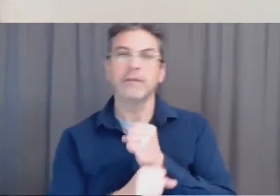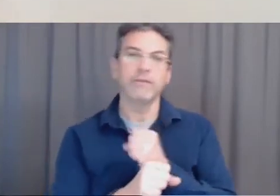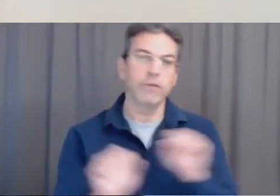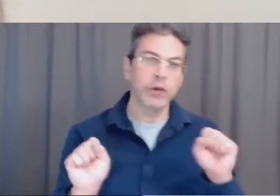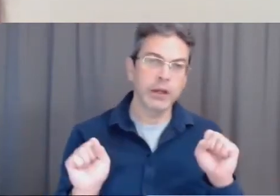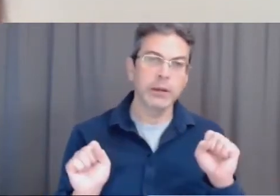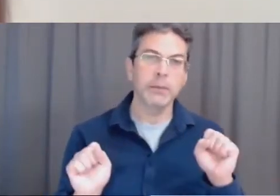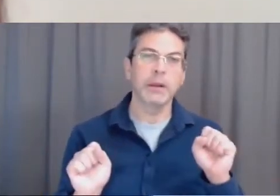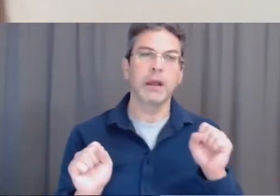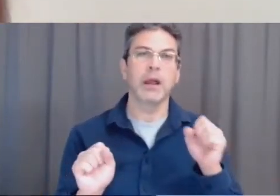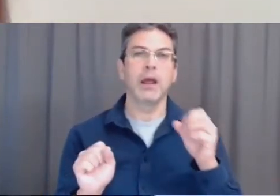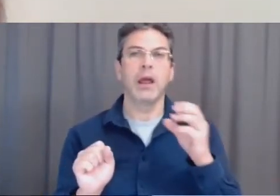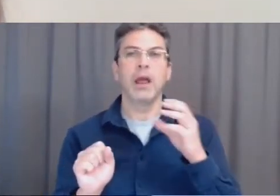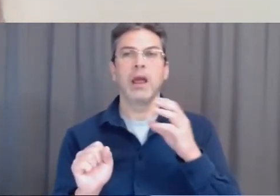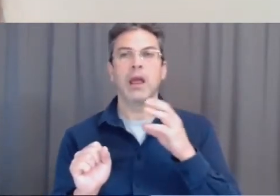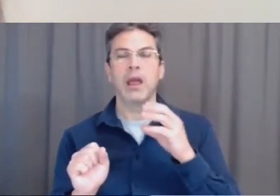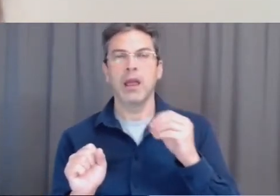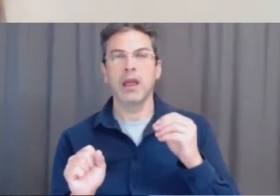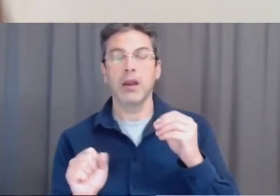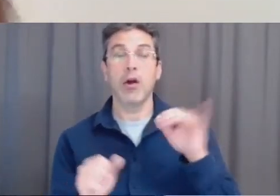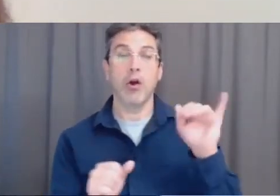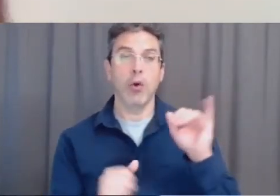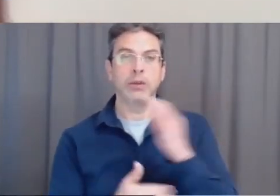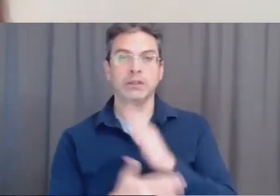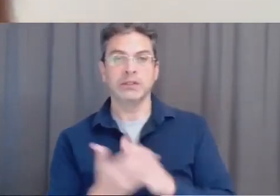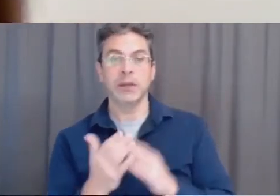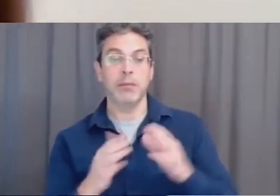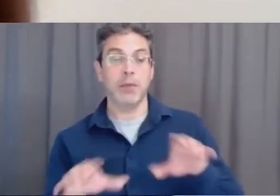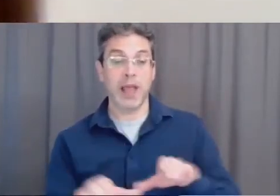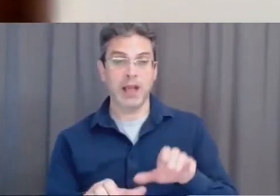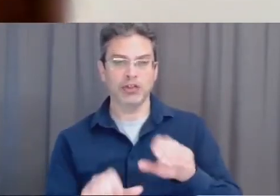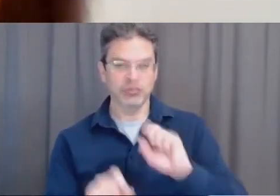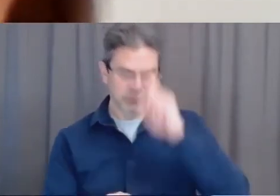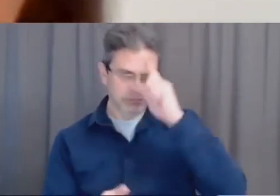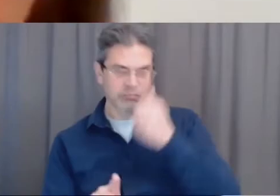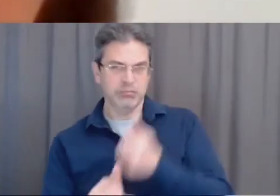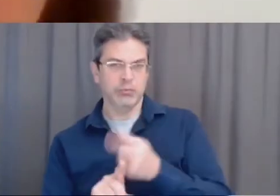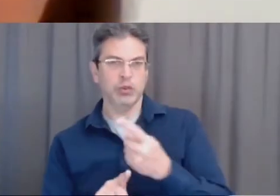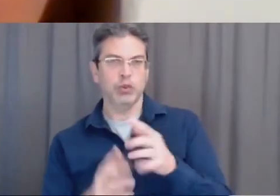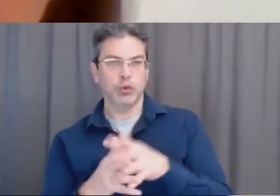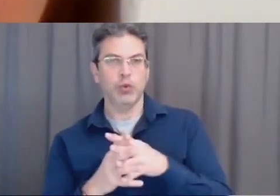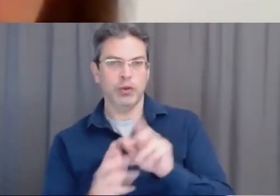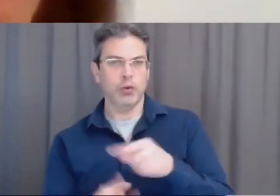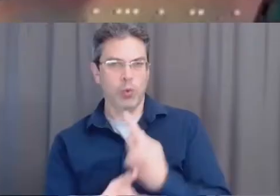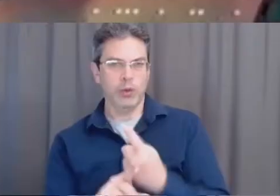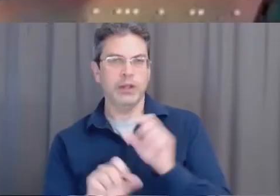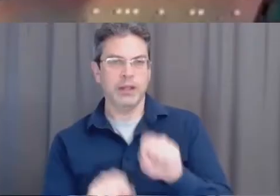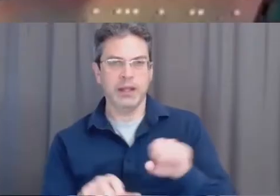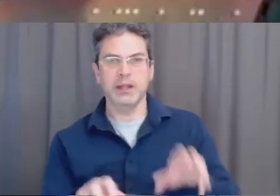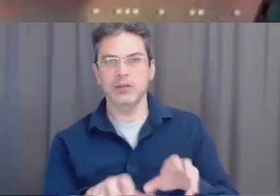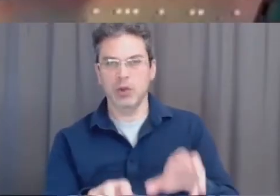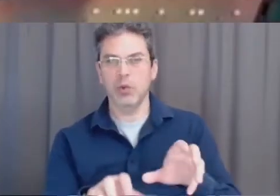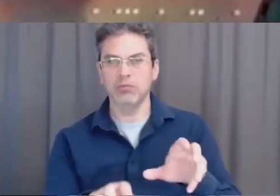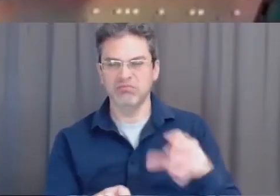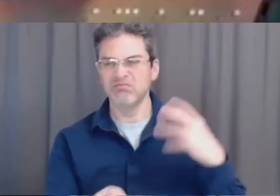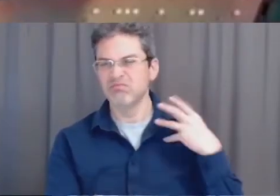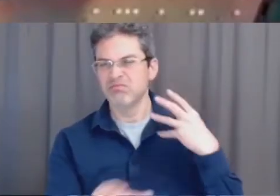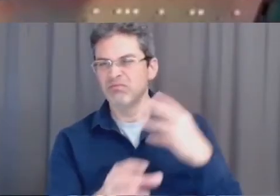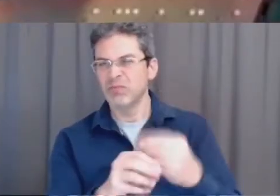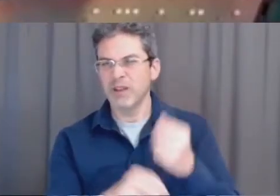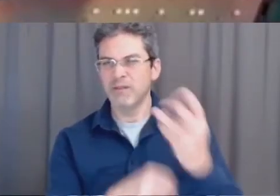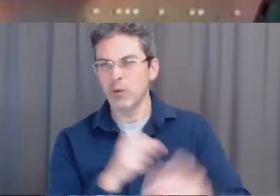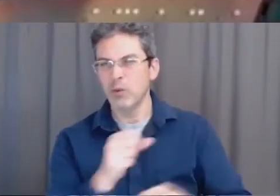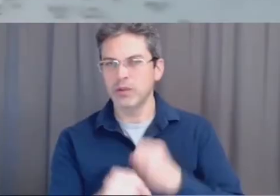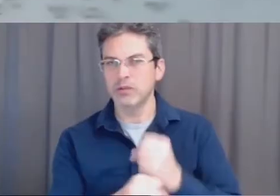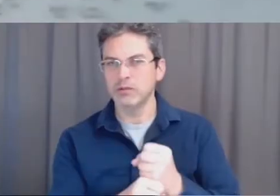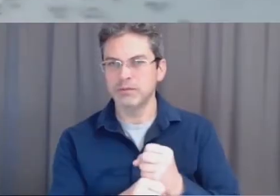to some of the more unilateral actions that we've taken over the last several years. Thank you. Thank you very much. Cesar. Yes,